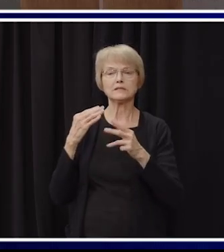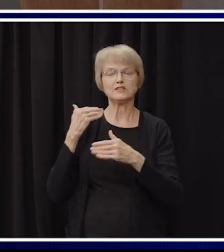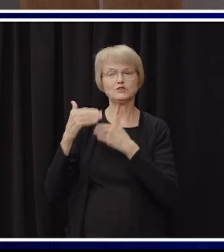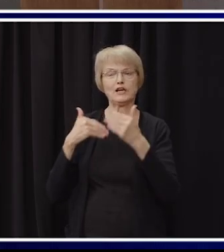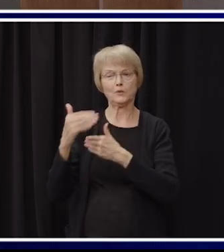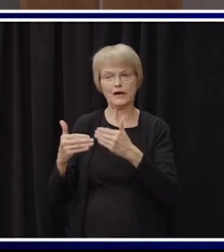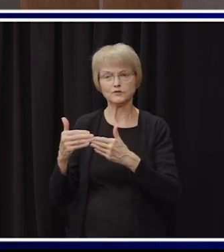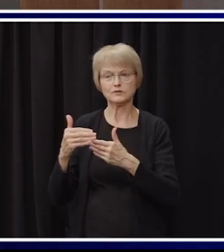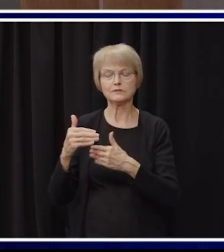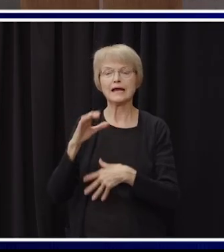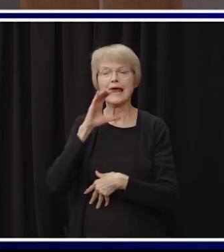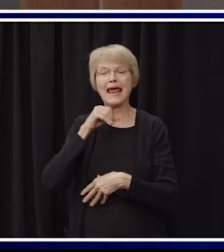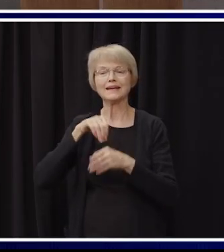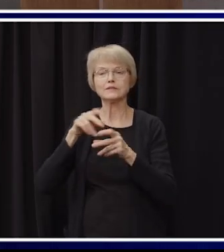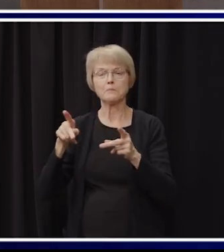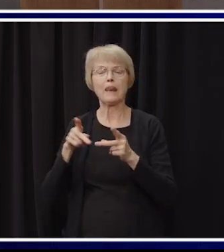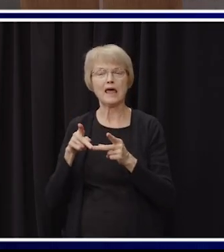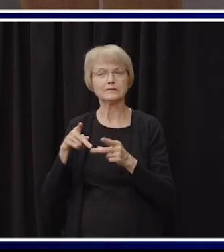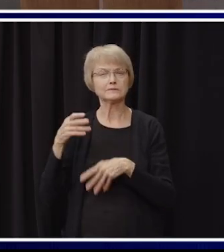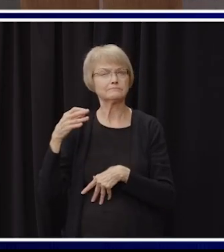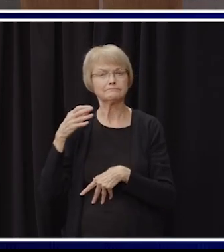multi-generational and aging in place benefits. So